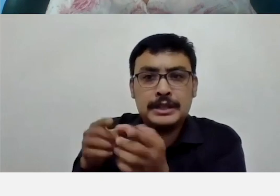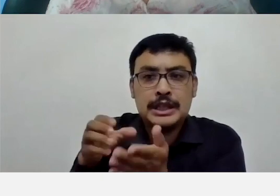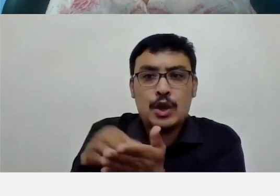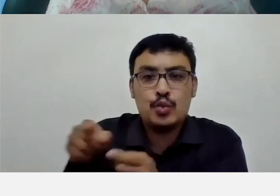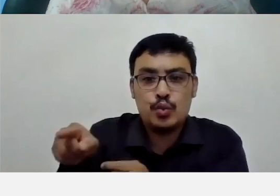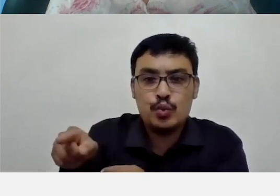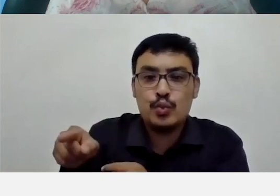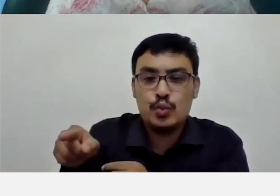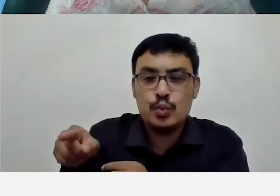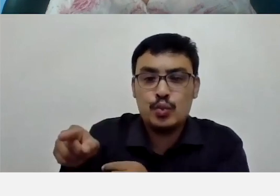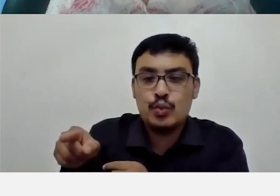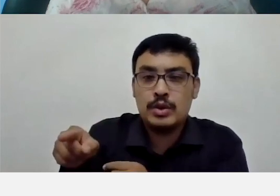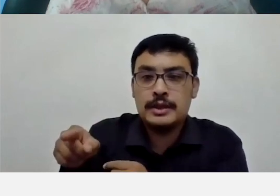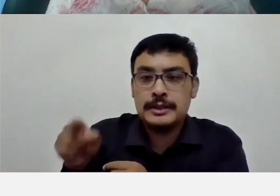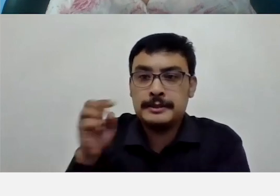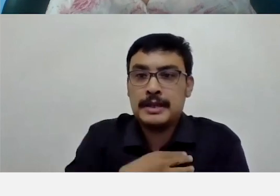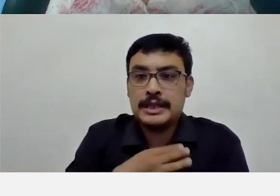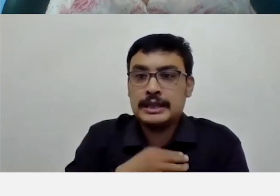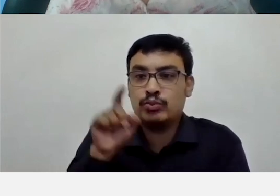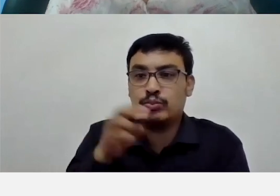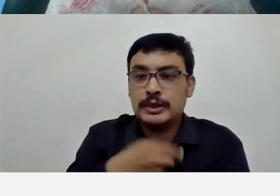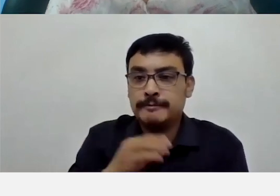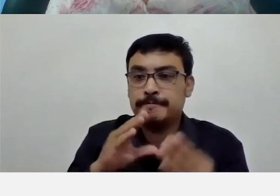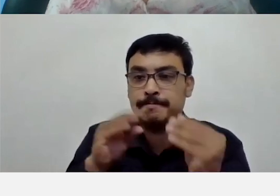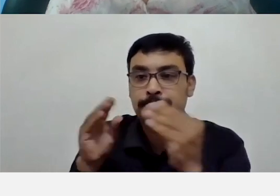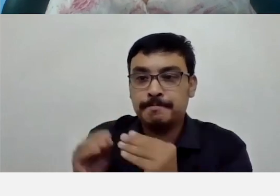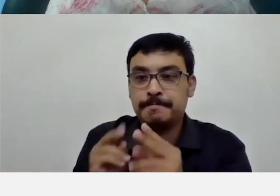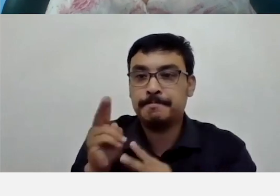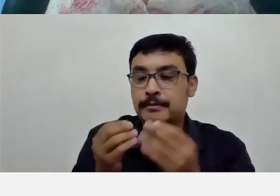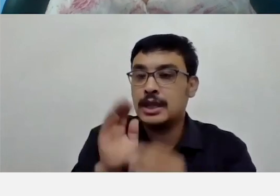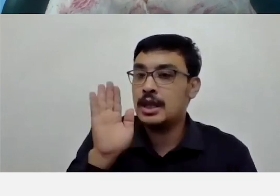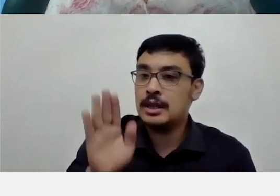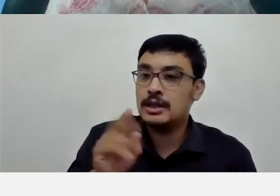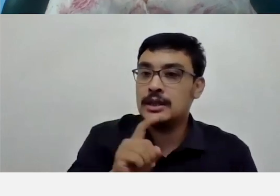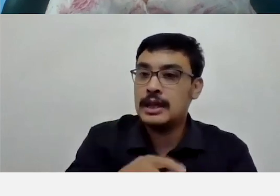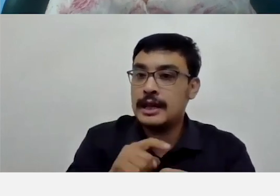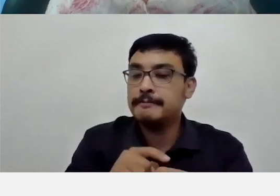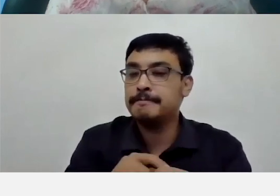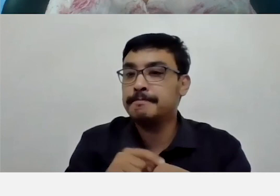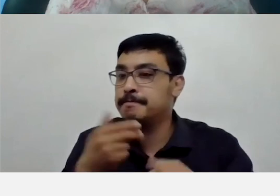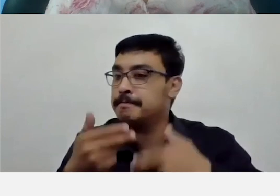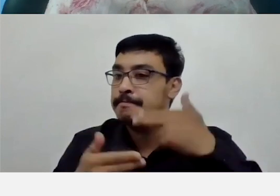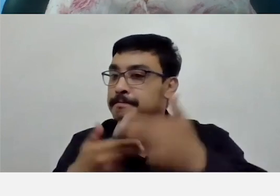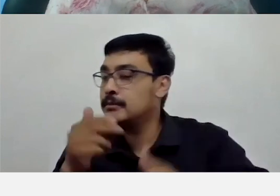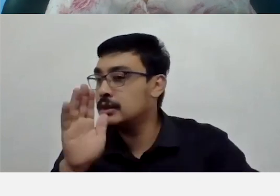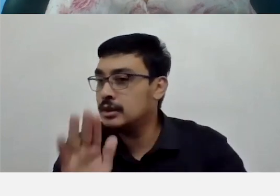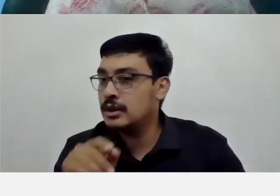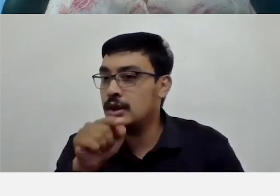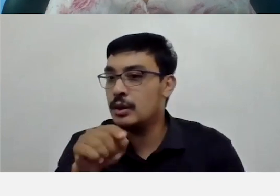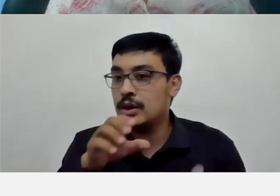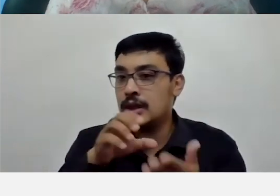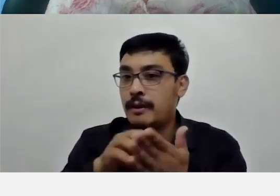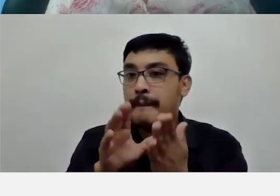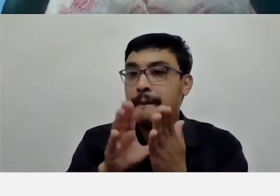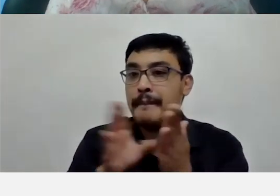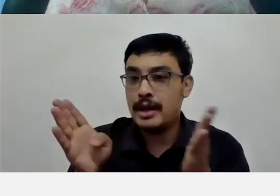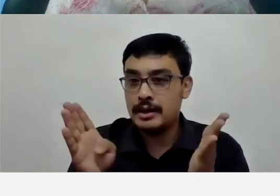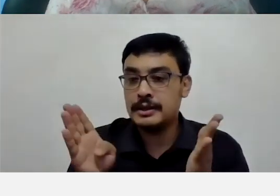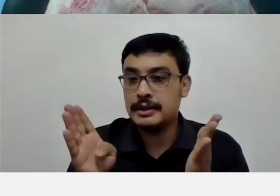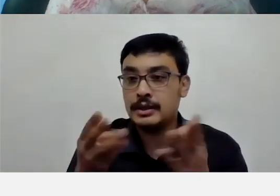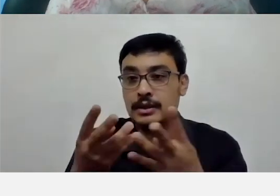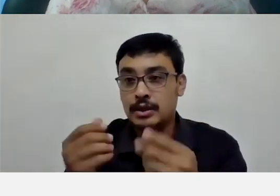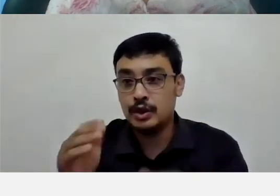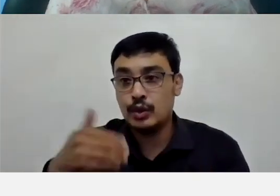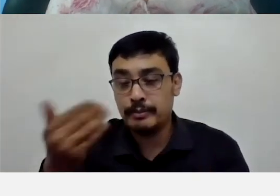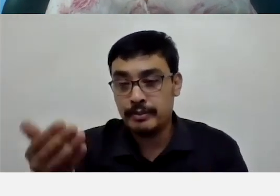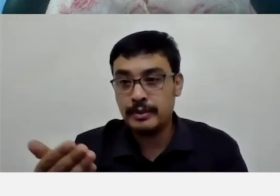senior citizens are talking with each other, spending their time. And from that alley, after crossing that alley, we